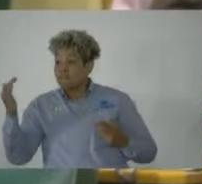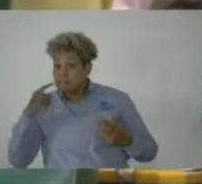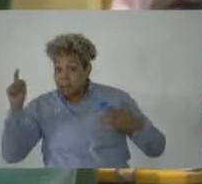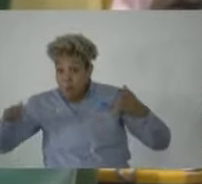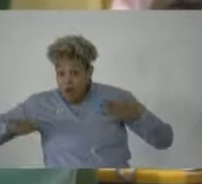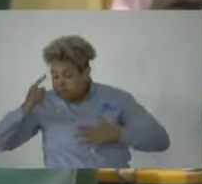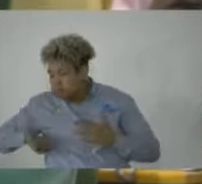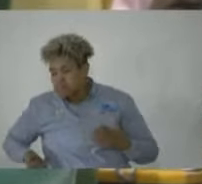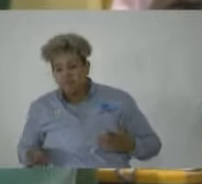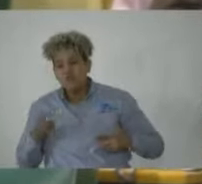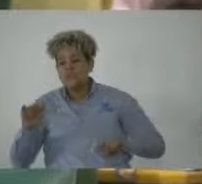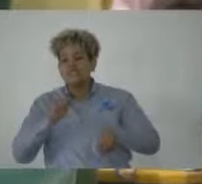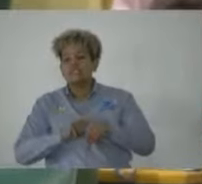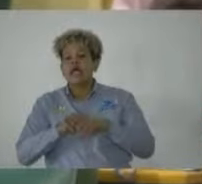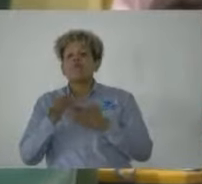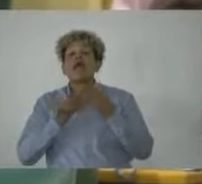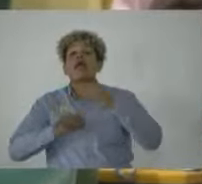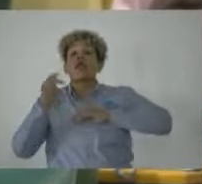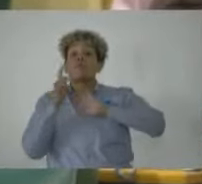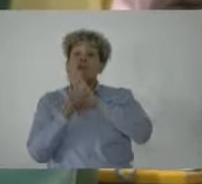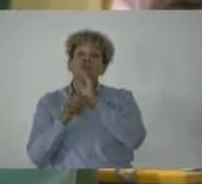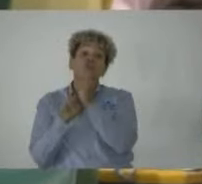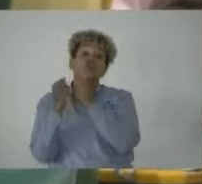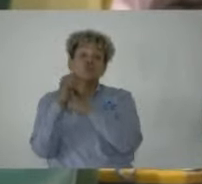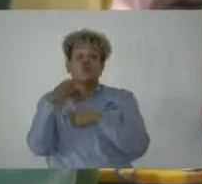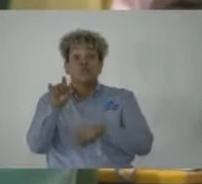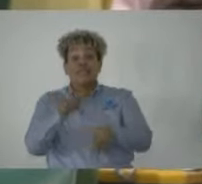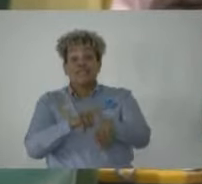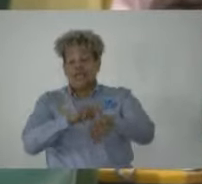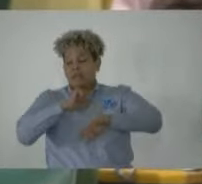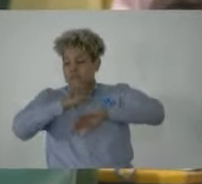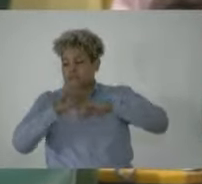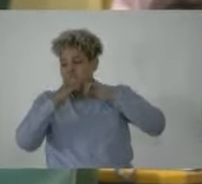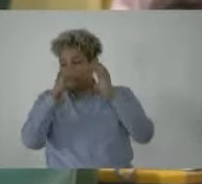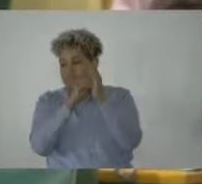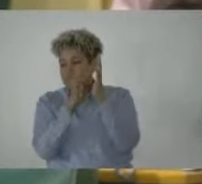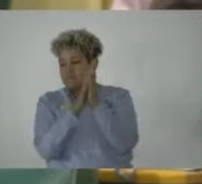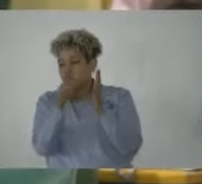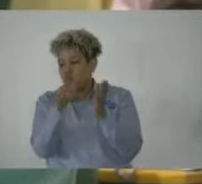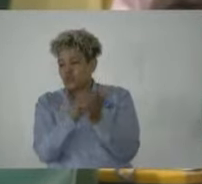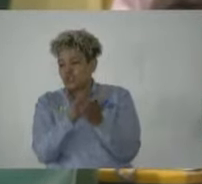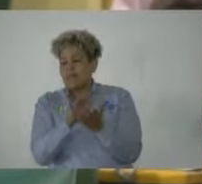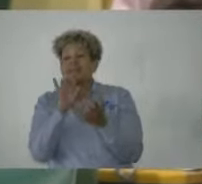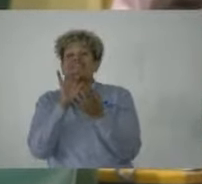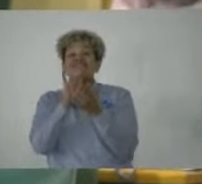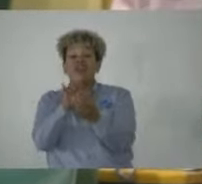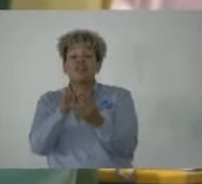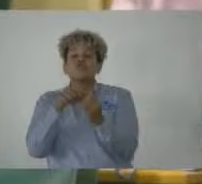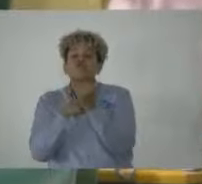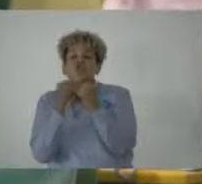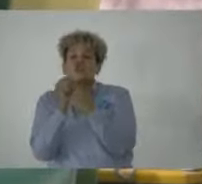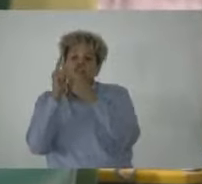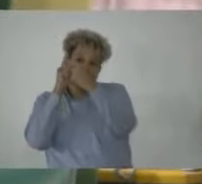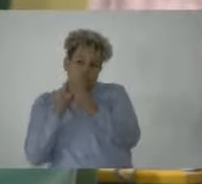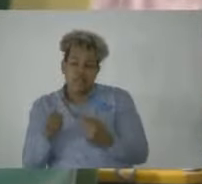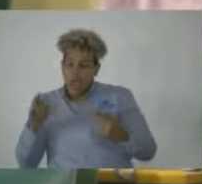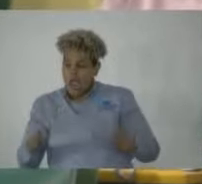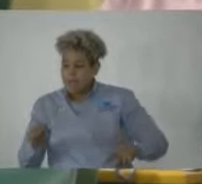the government's economic policy framework was set out in those documents, and particularly in the structural and quantitative targets.